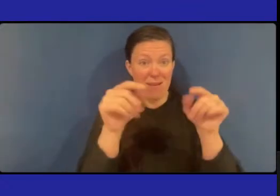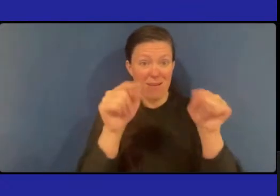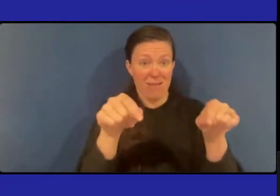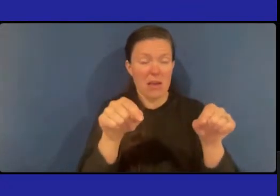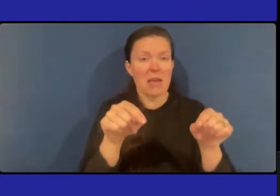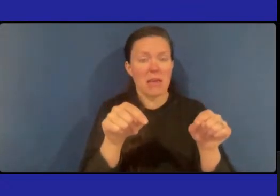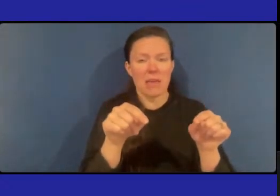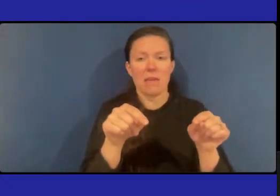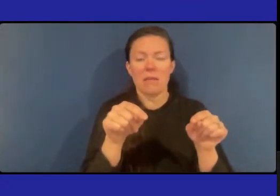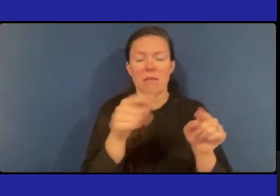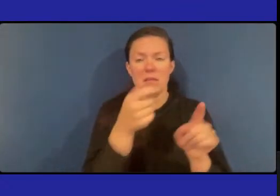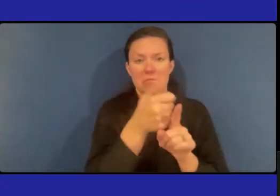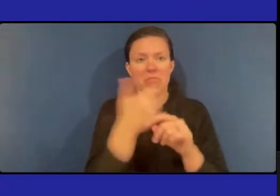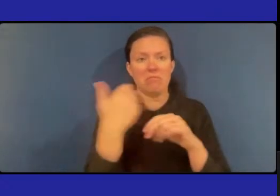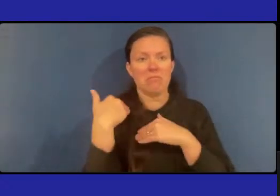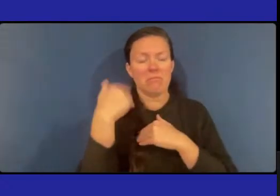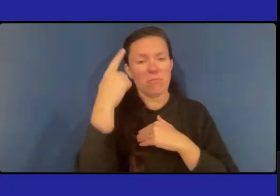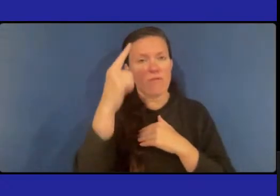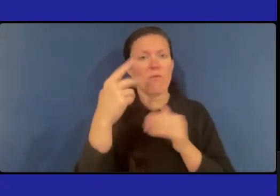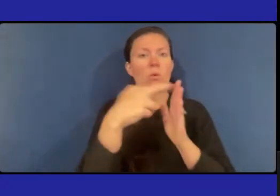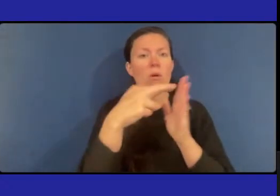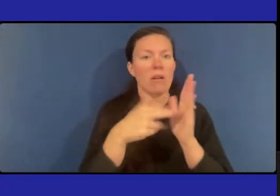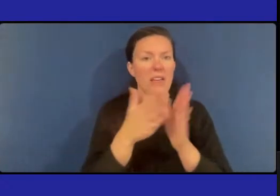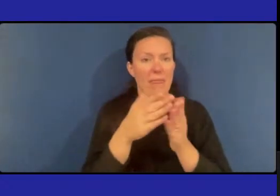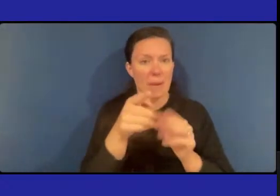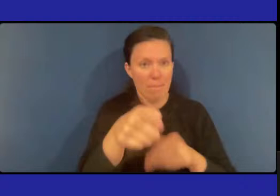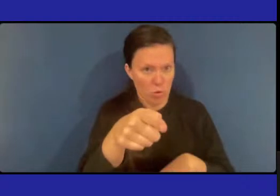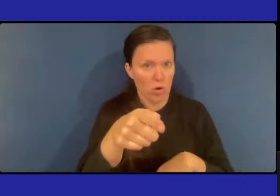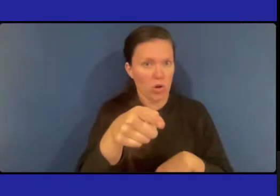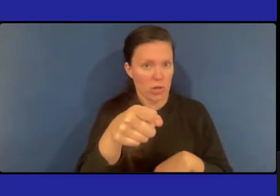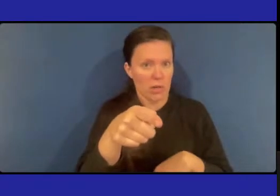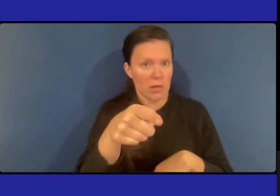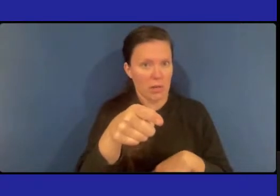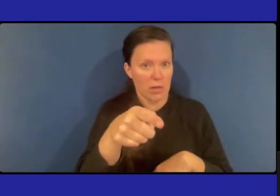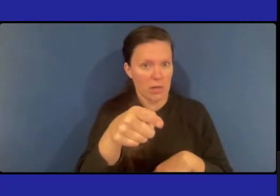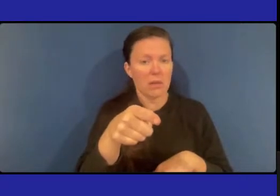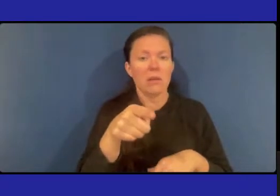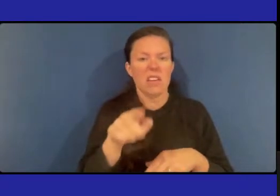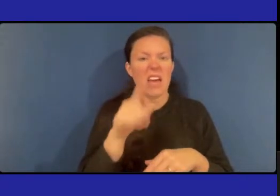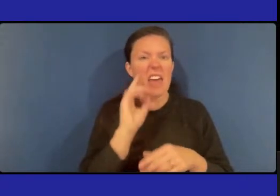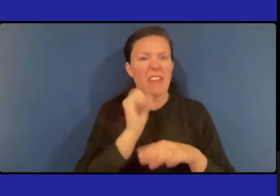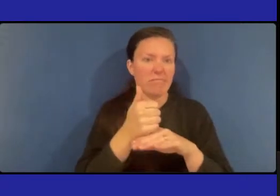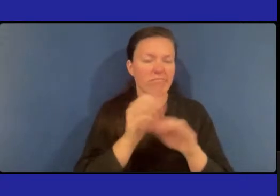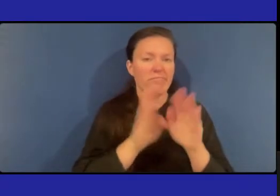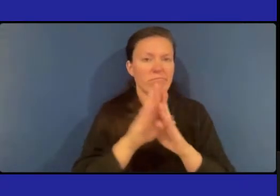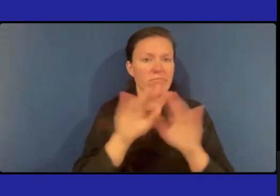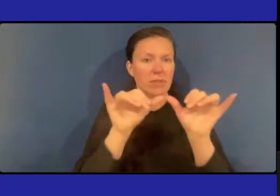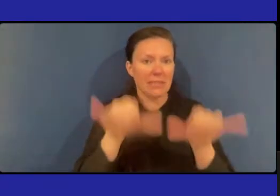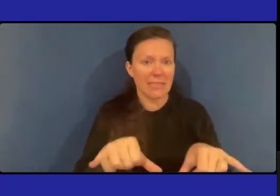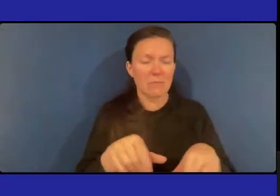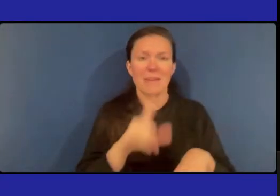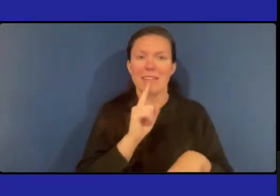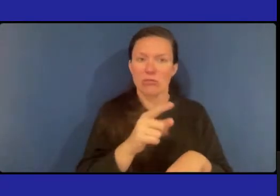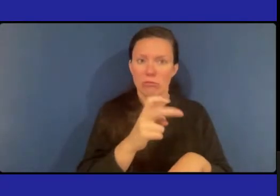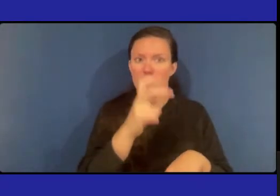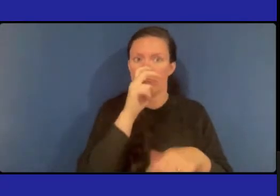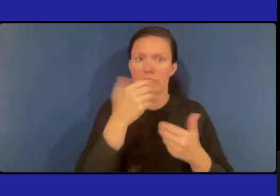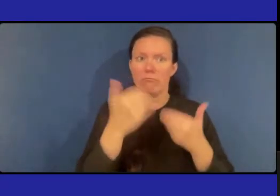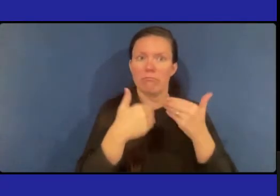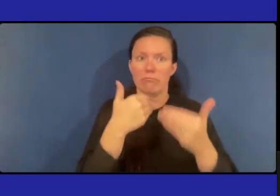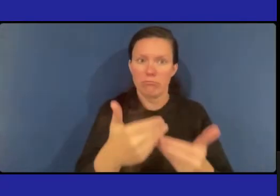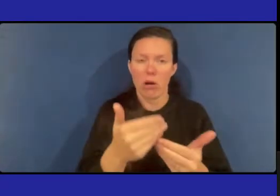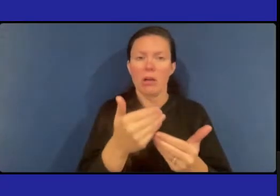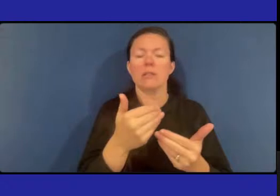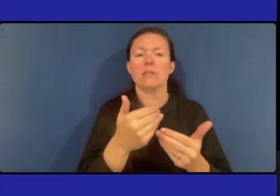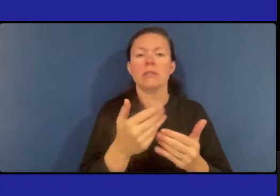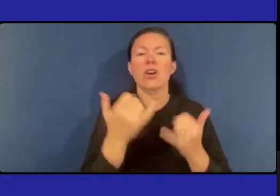is essentially the regulatory book and creates this verifying system. It is a very rigorous process. Presently, it's done